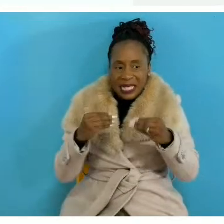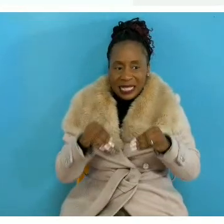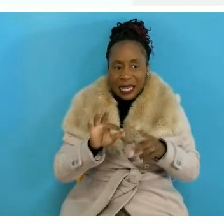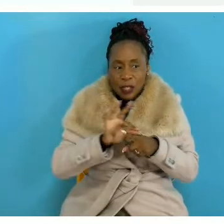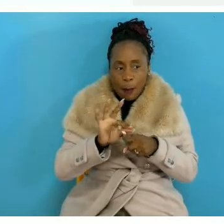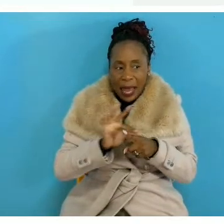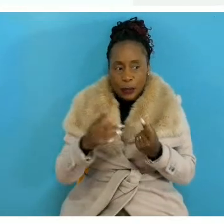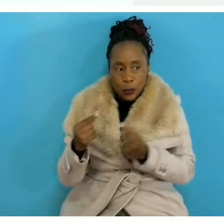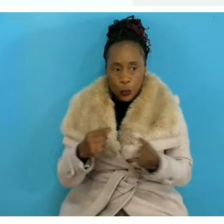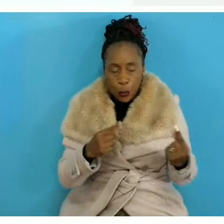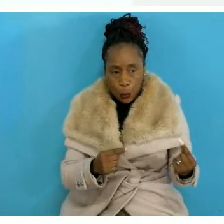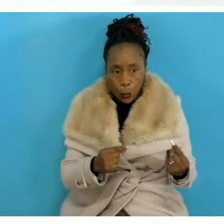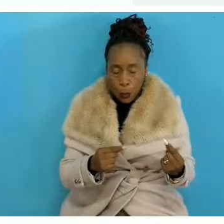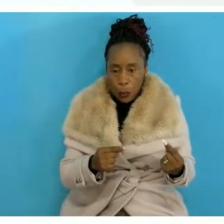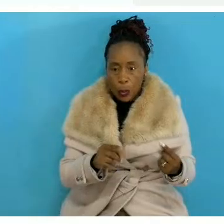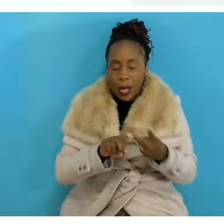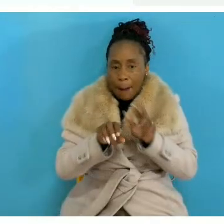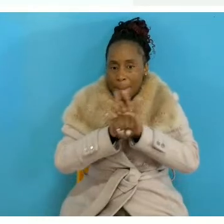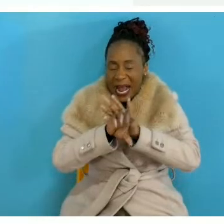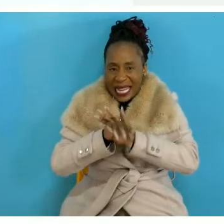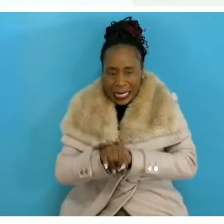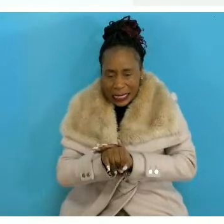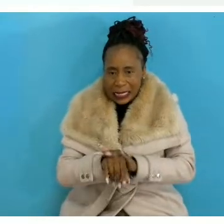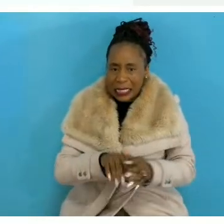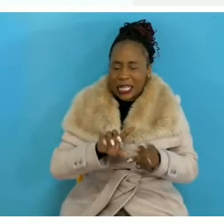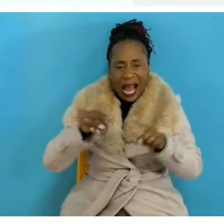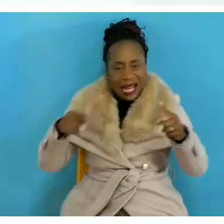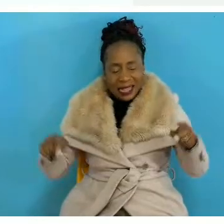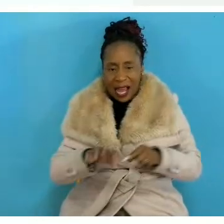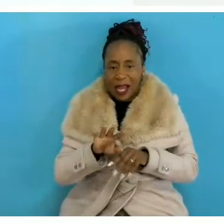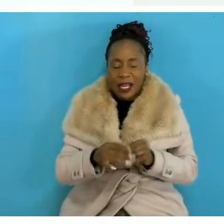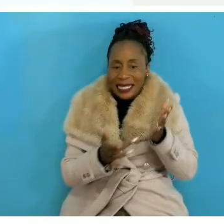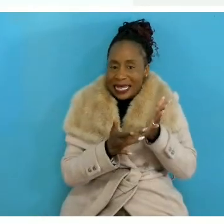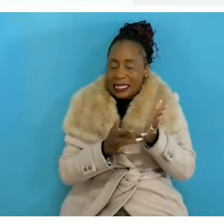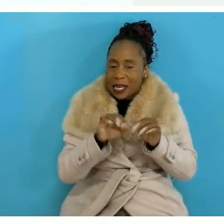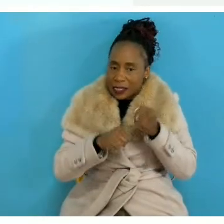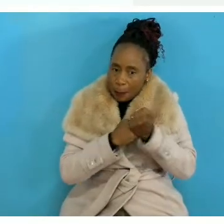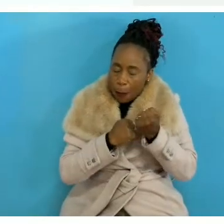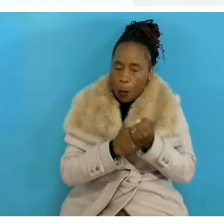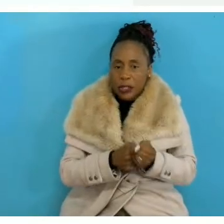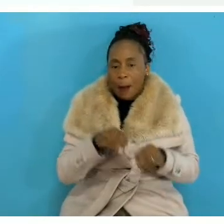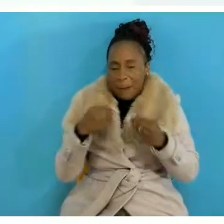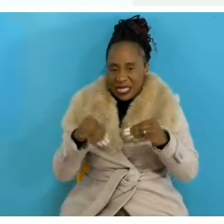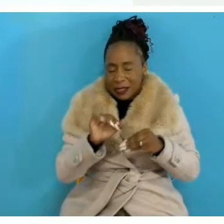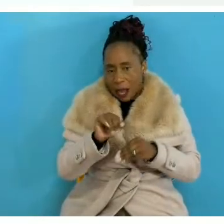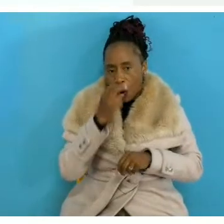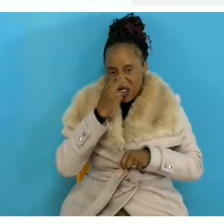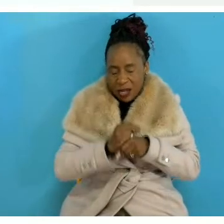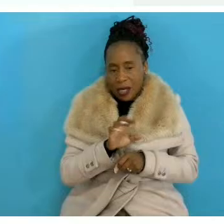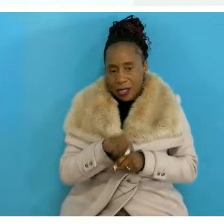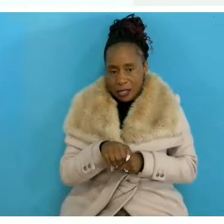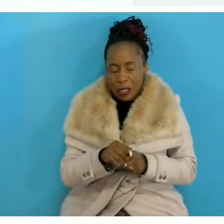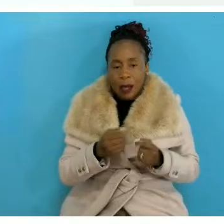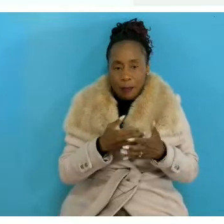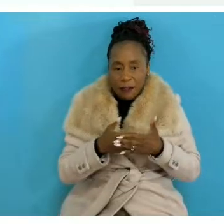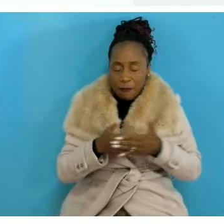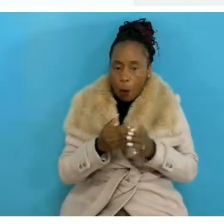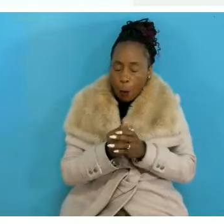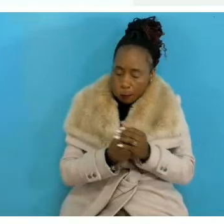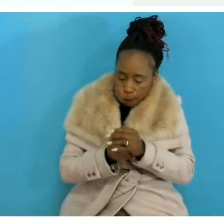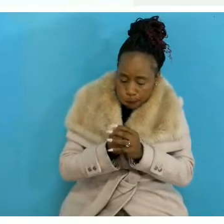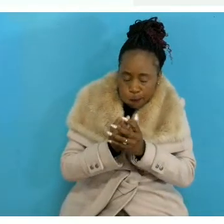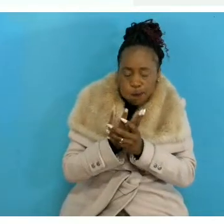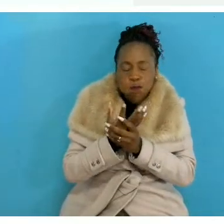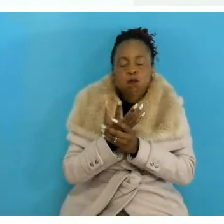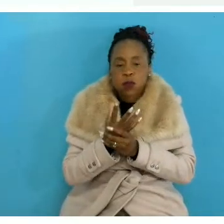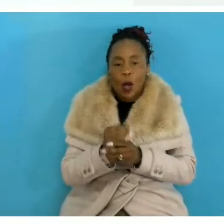plans, marketing interventions, any other technical support that your business might need to grow or to be building